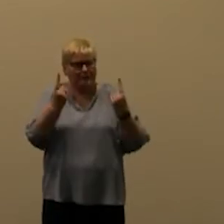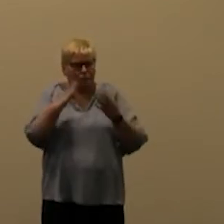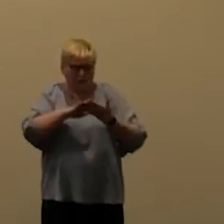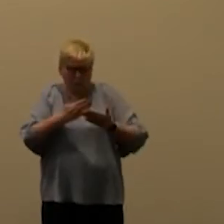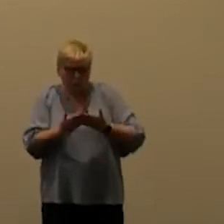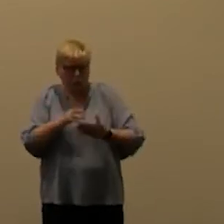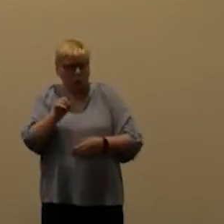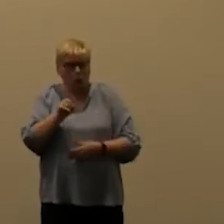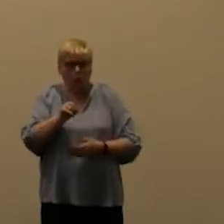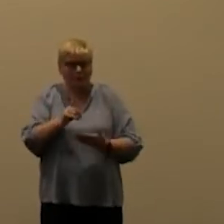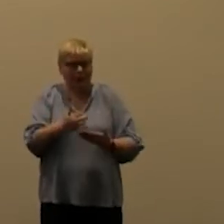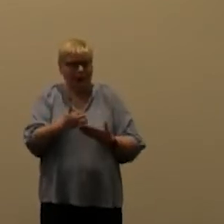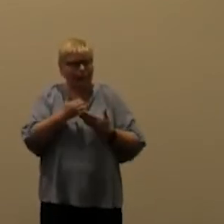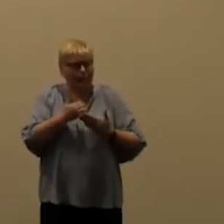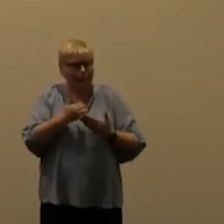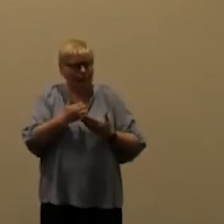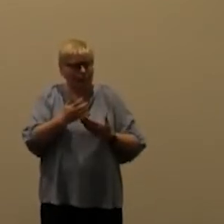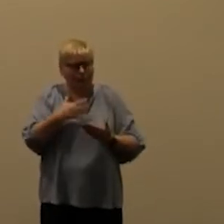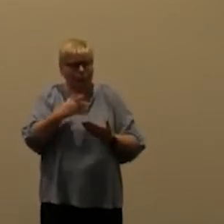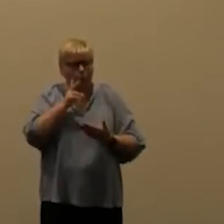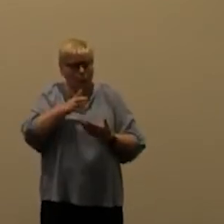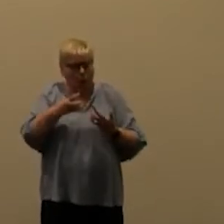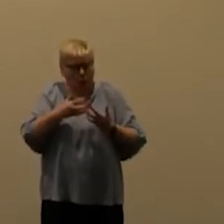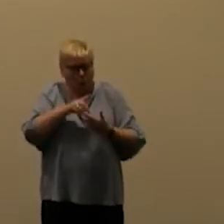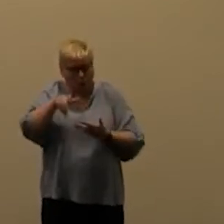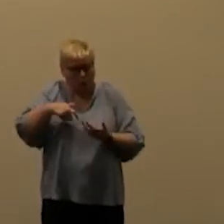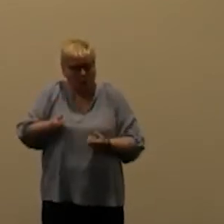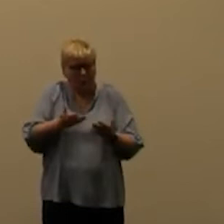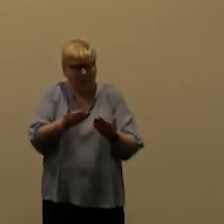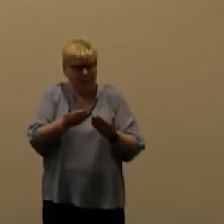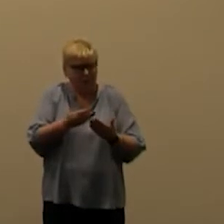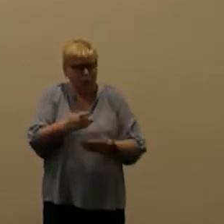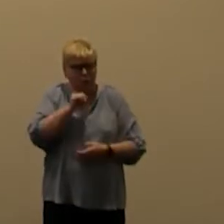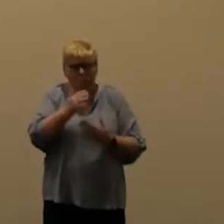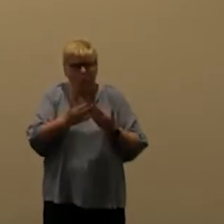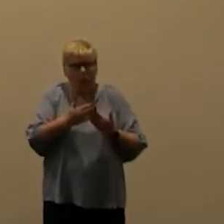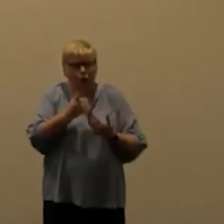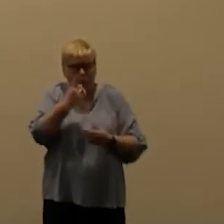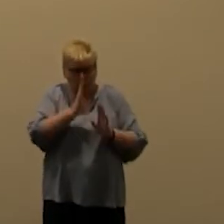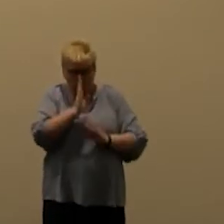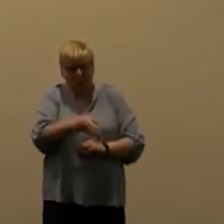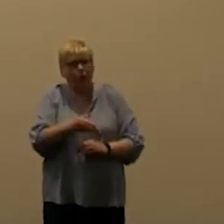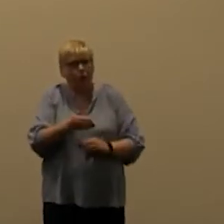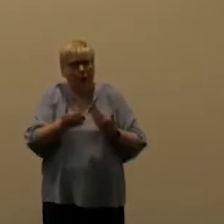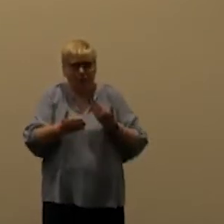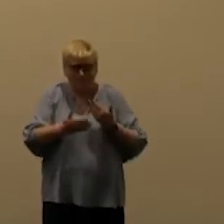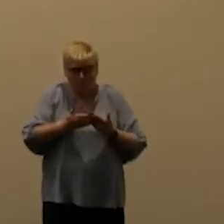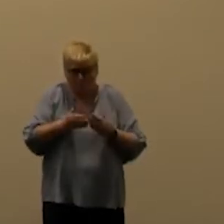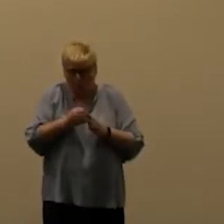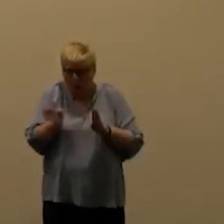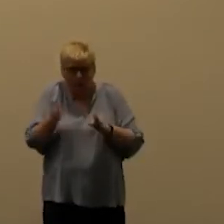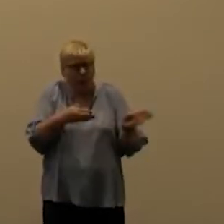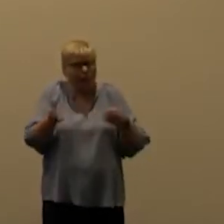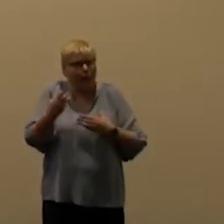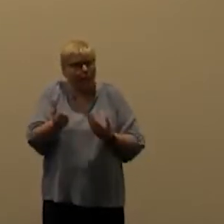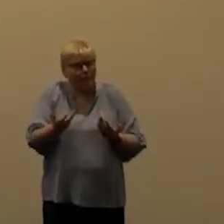help is, we then need to look at how we're providing it through more than one channel. So we have a place within our Digital Champions